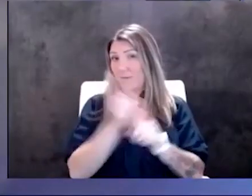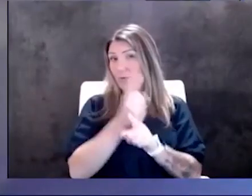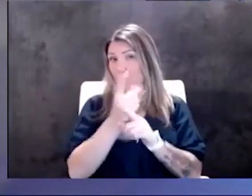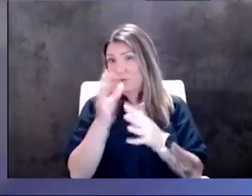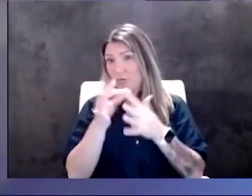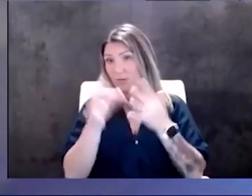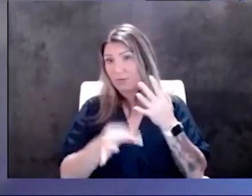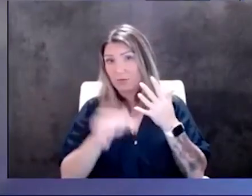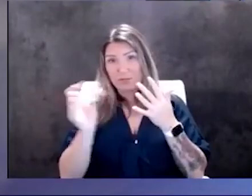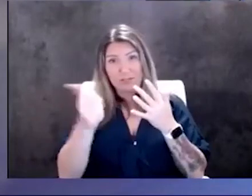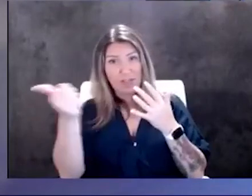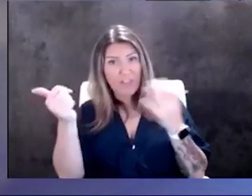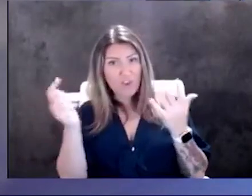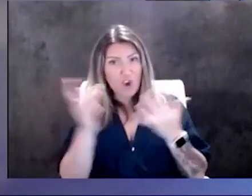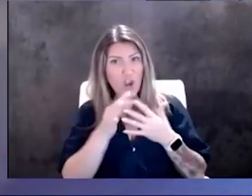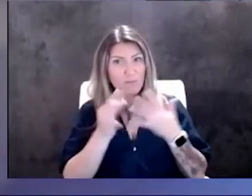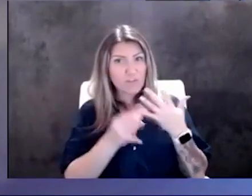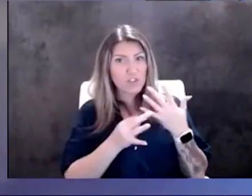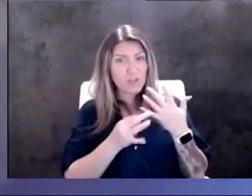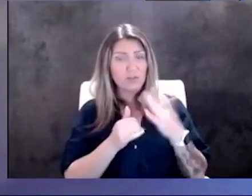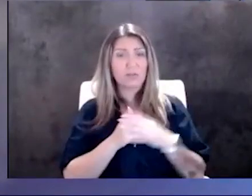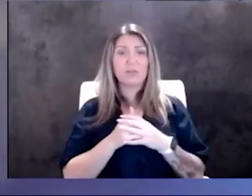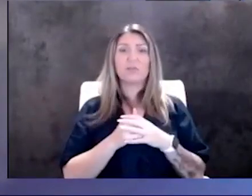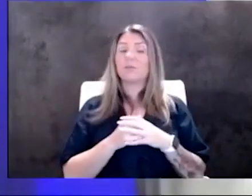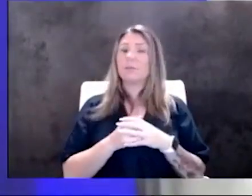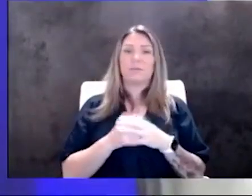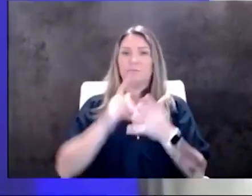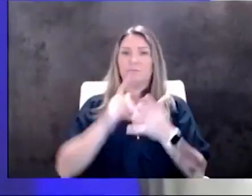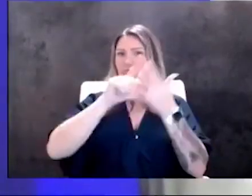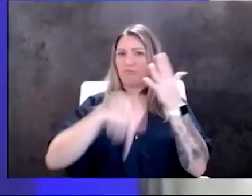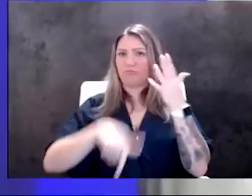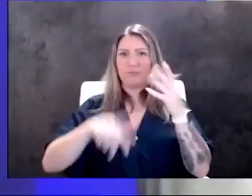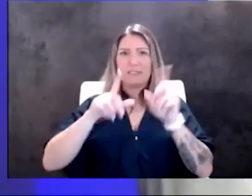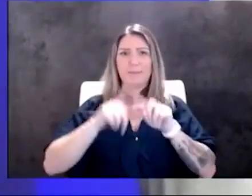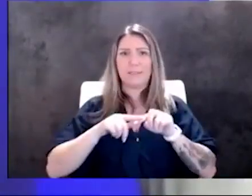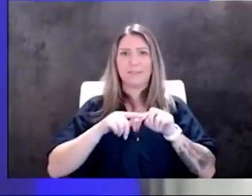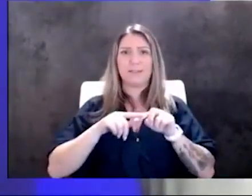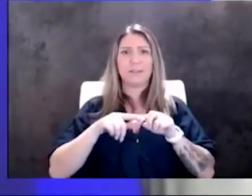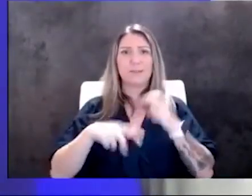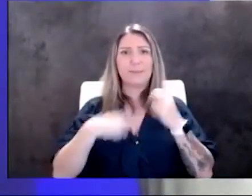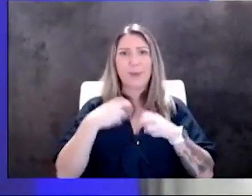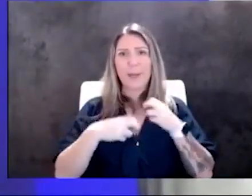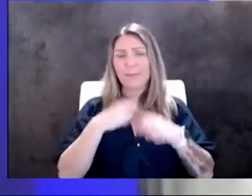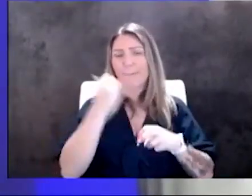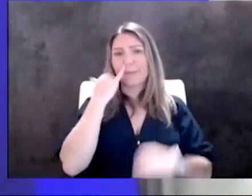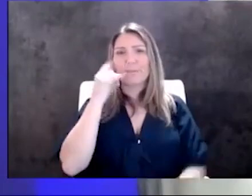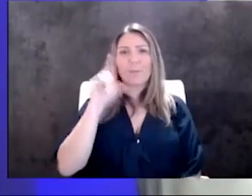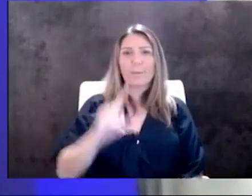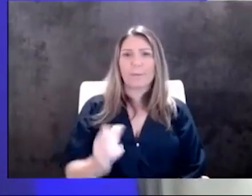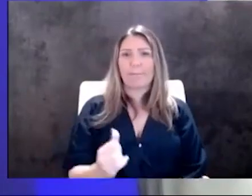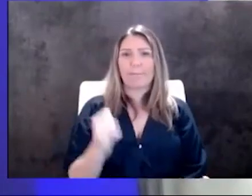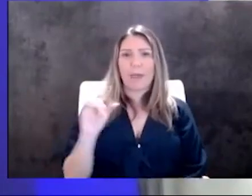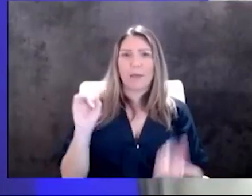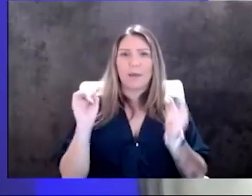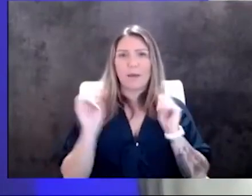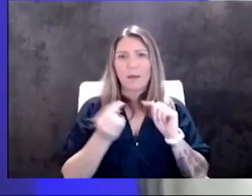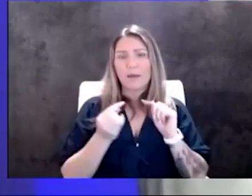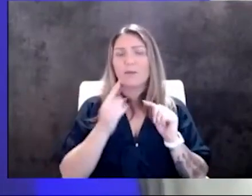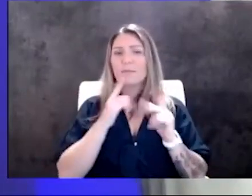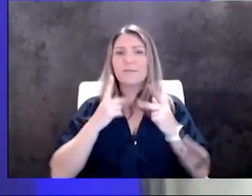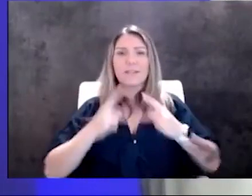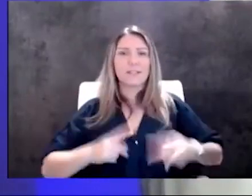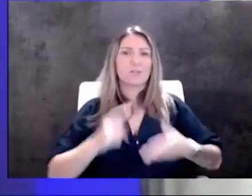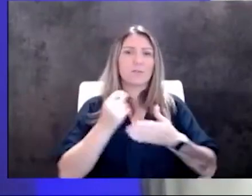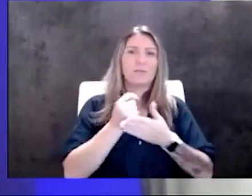option? Well, then, there's a host of other things. It depends what the problem is. If someone has lower back pain, things like physical therapy and